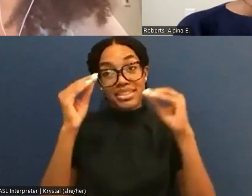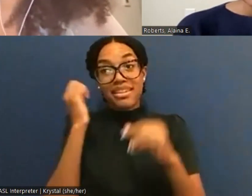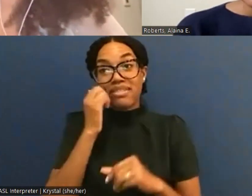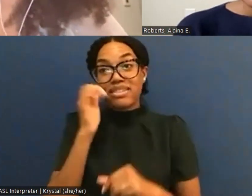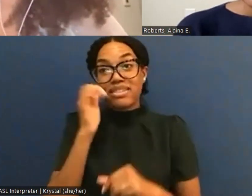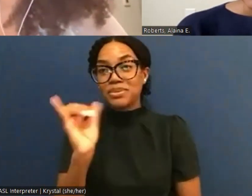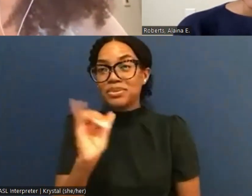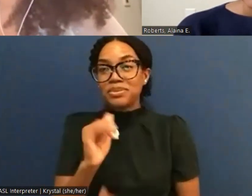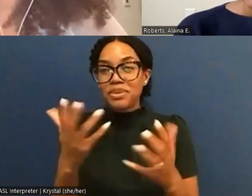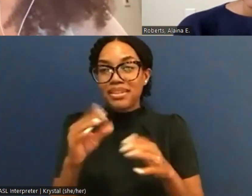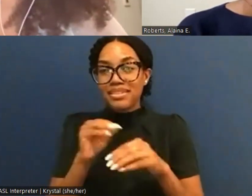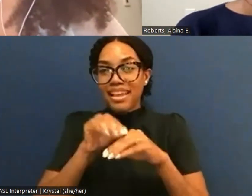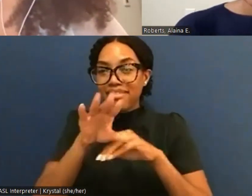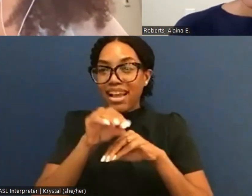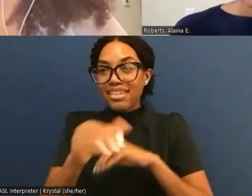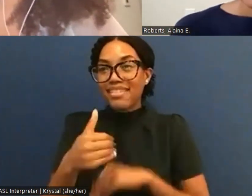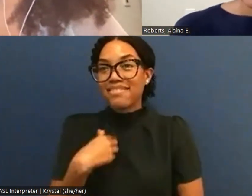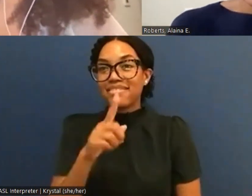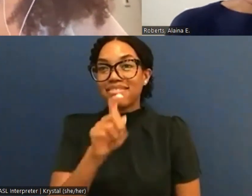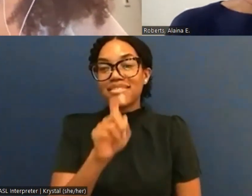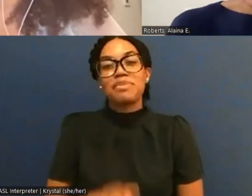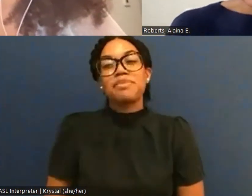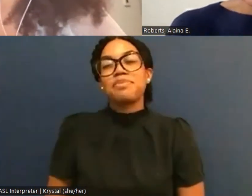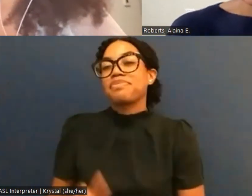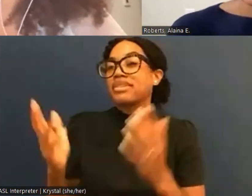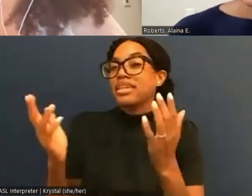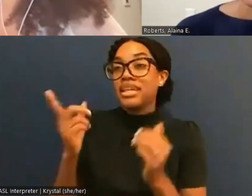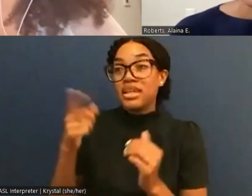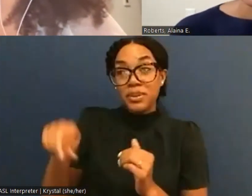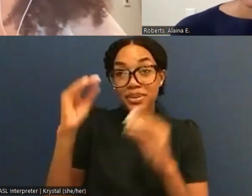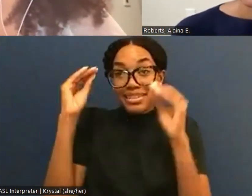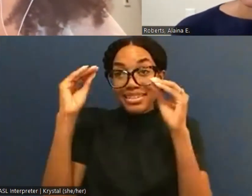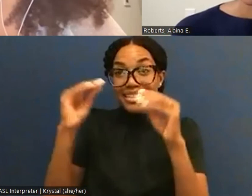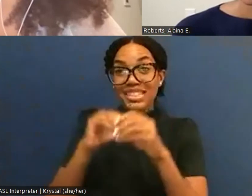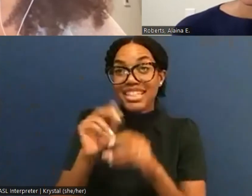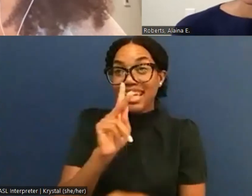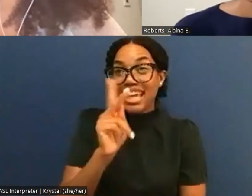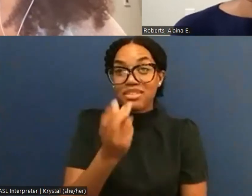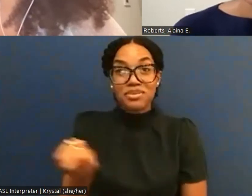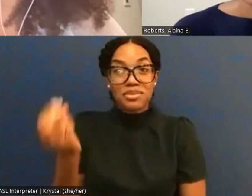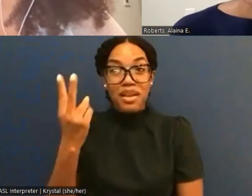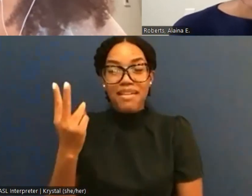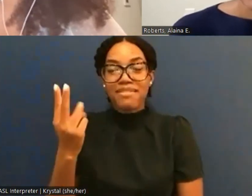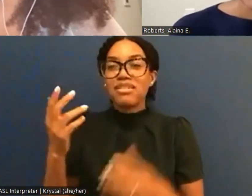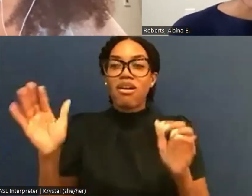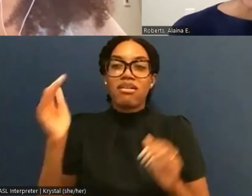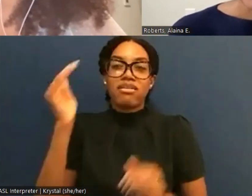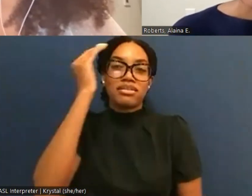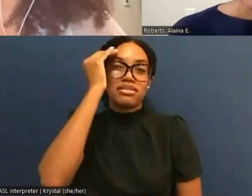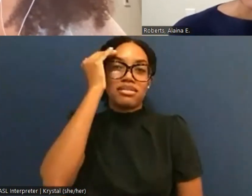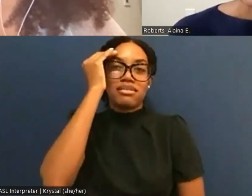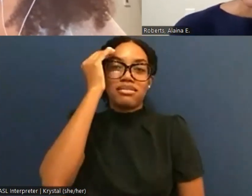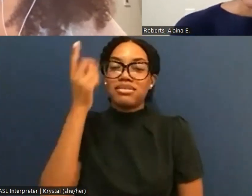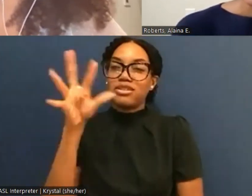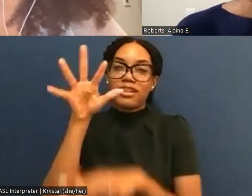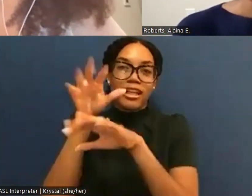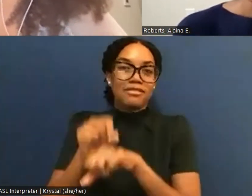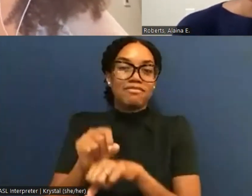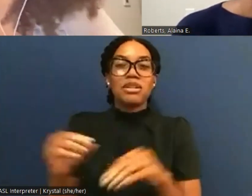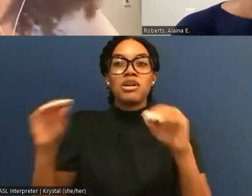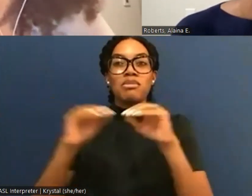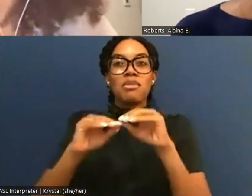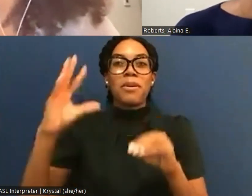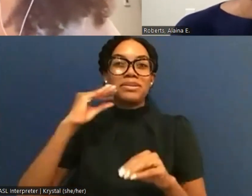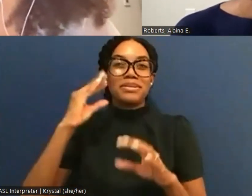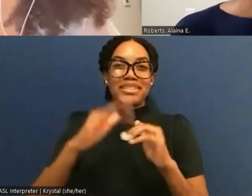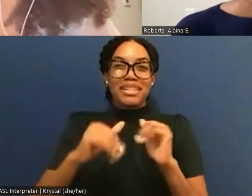I mean, those of you who teach in K-12, I feel like you are far more on the front lines than I am. And I have so